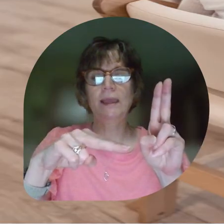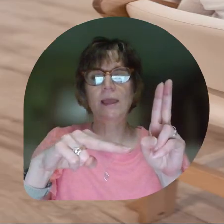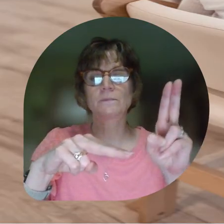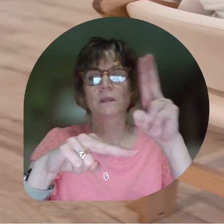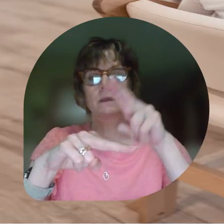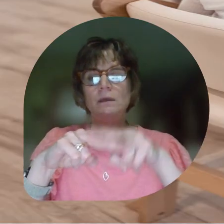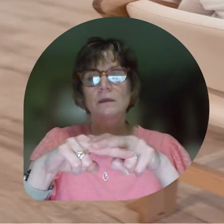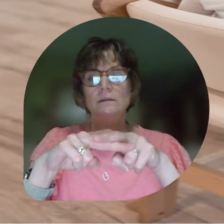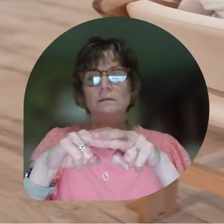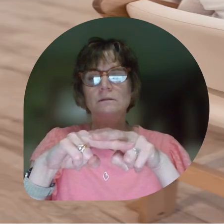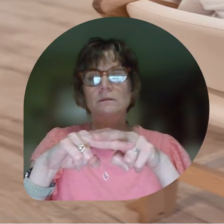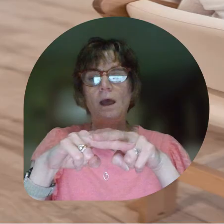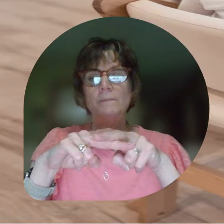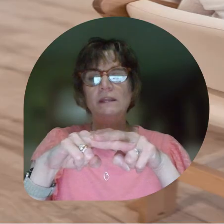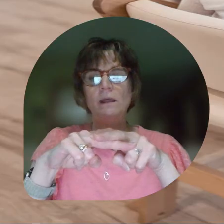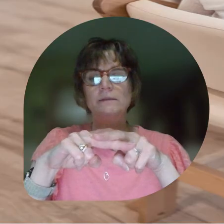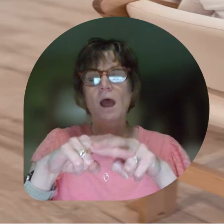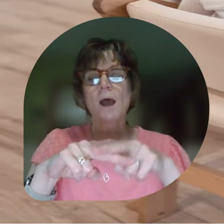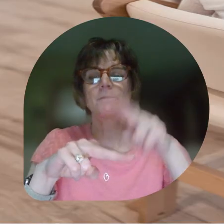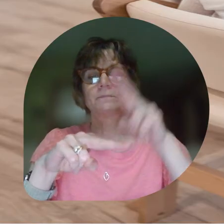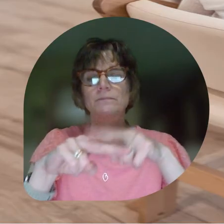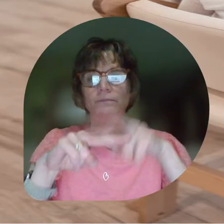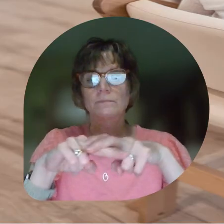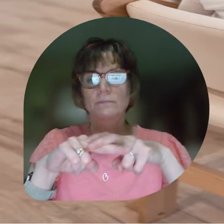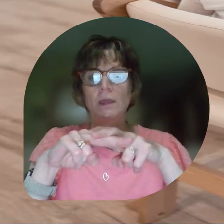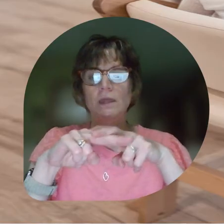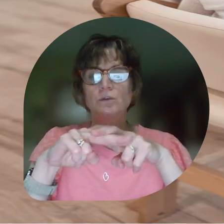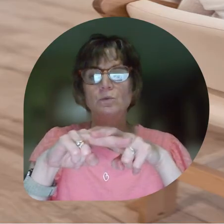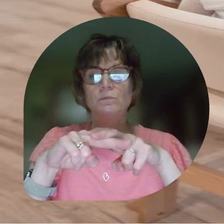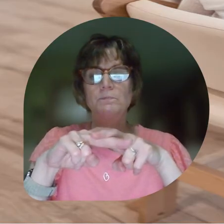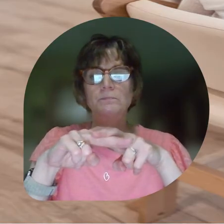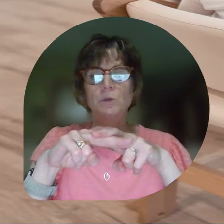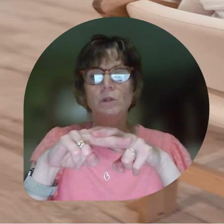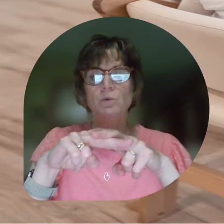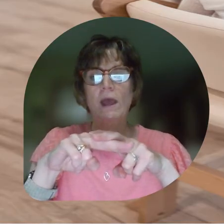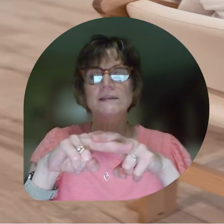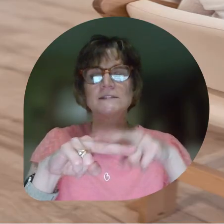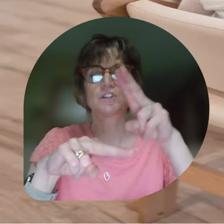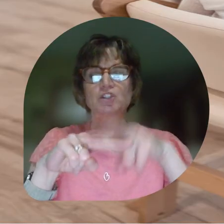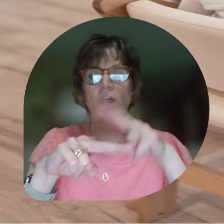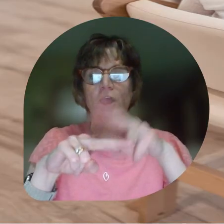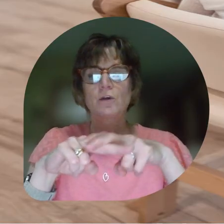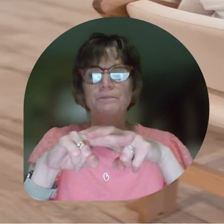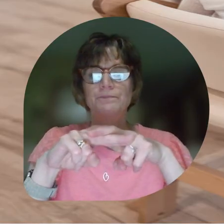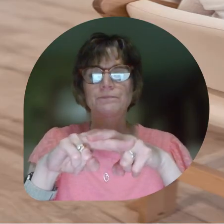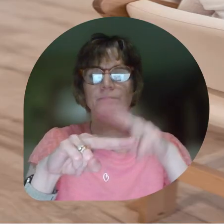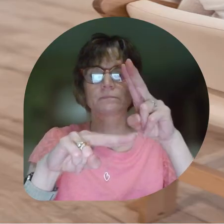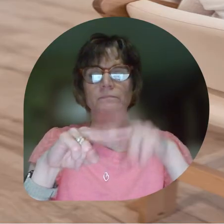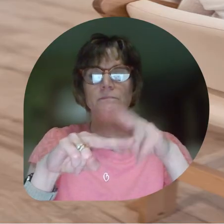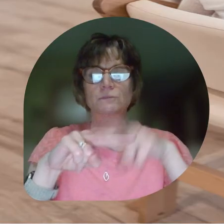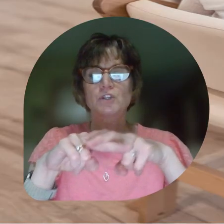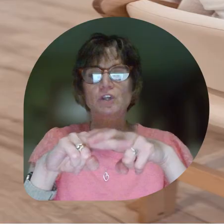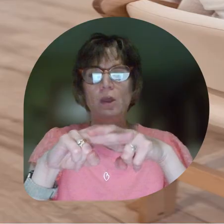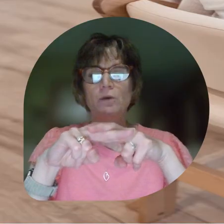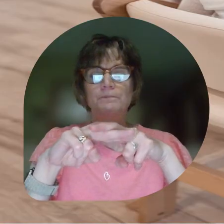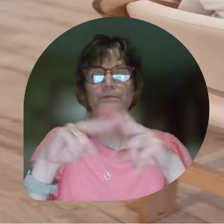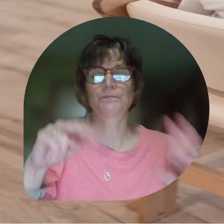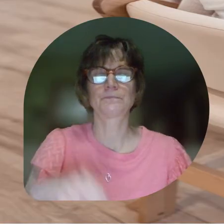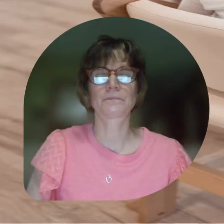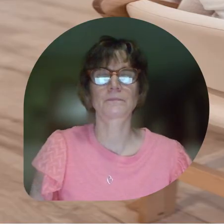Non-dominant down. Dominant on top. And you do it twice. Chair.